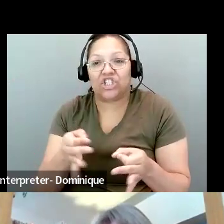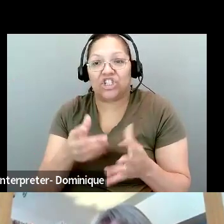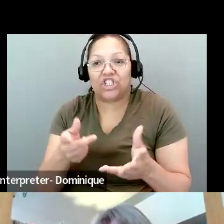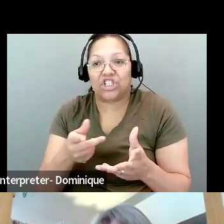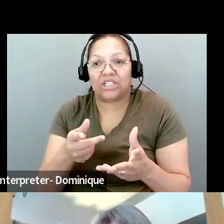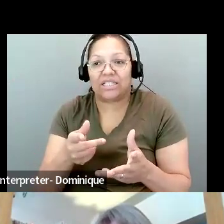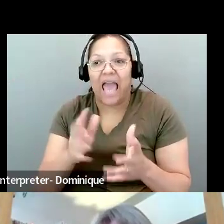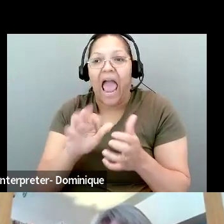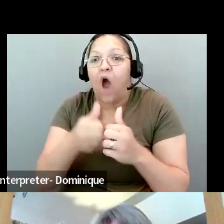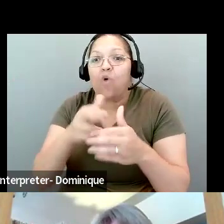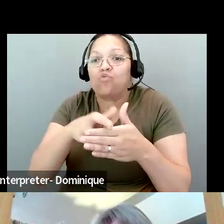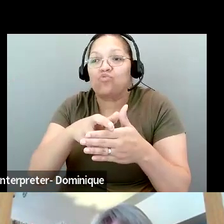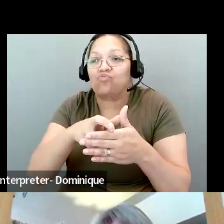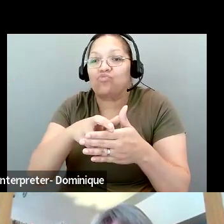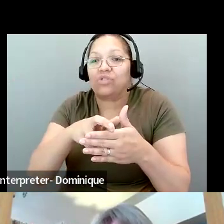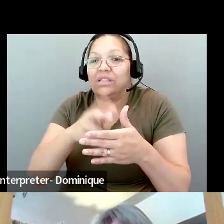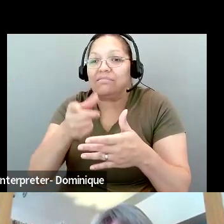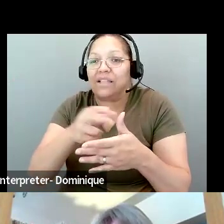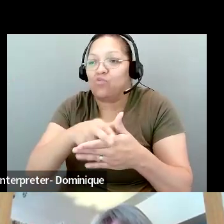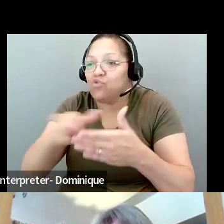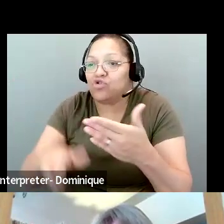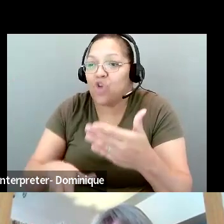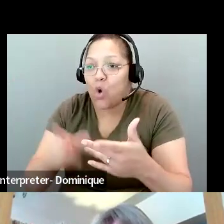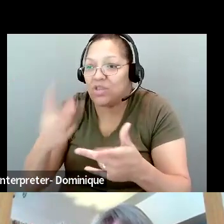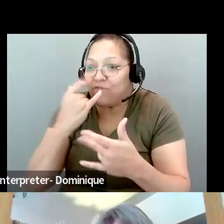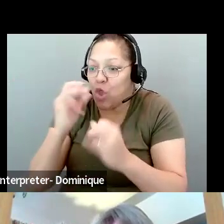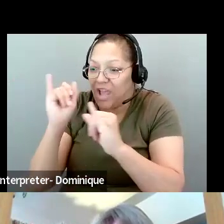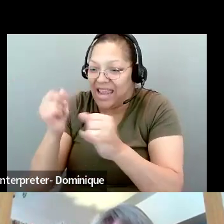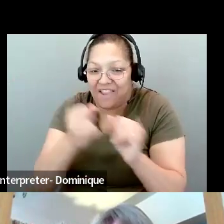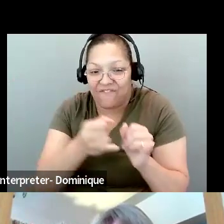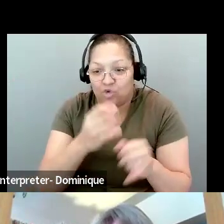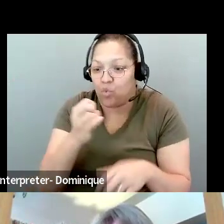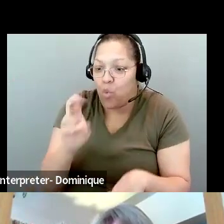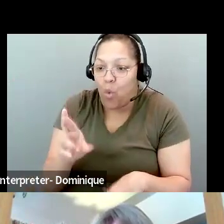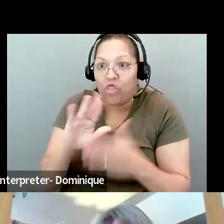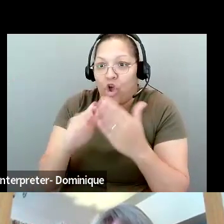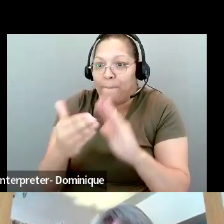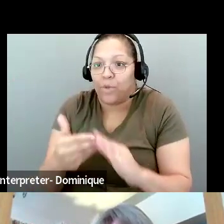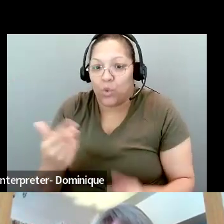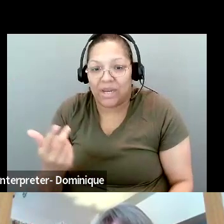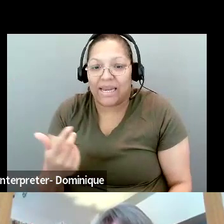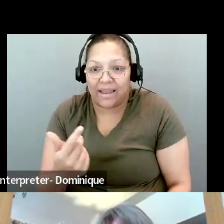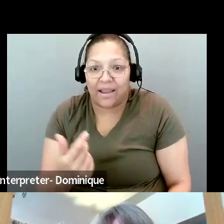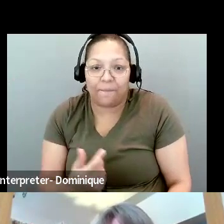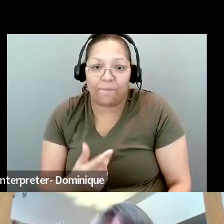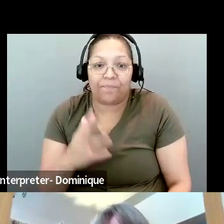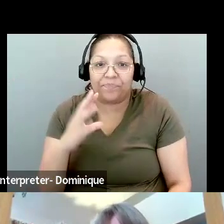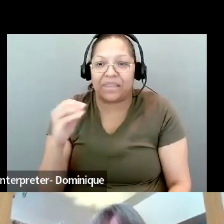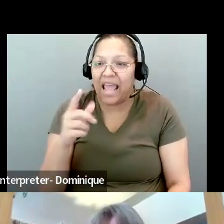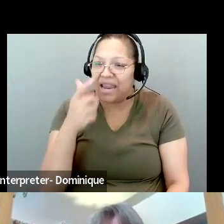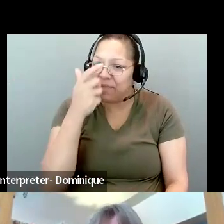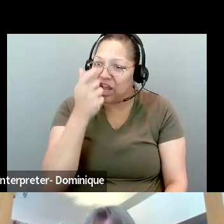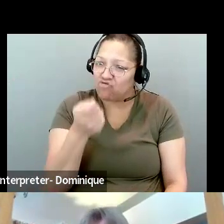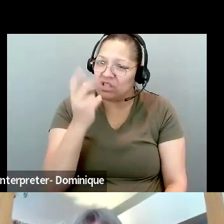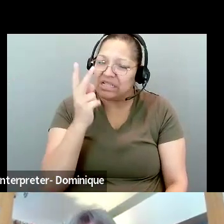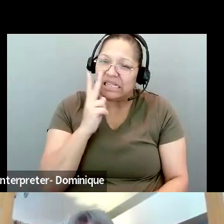out when you look at them at an individual basis or within a community. And be interesting to see if there's a